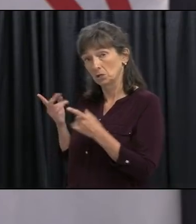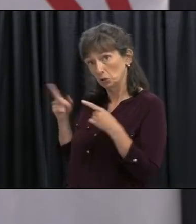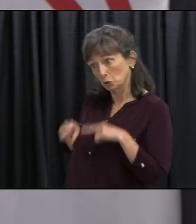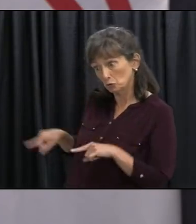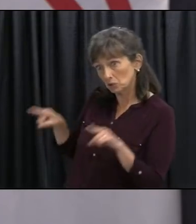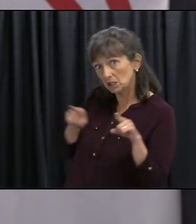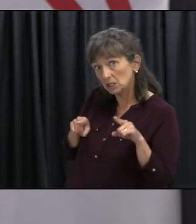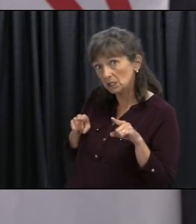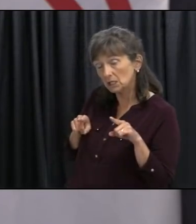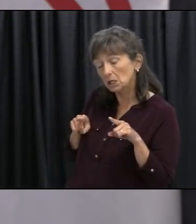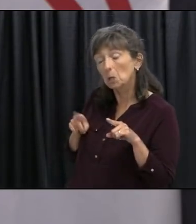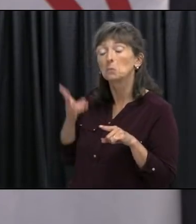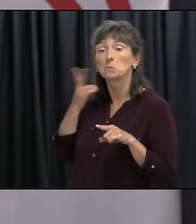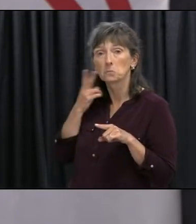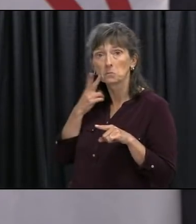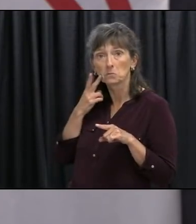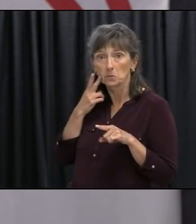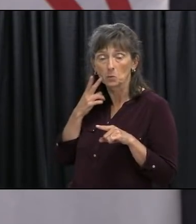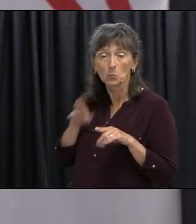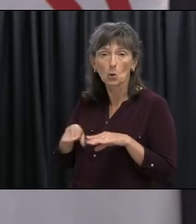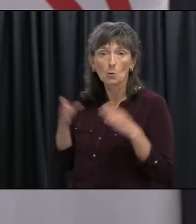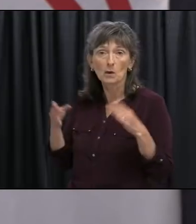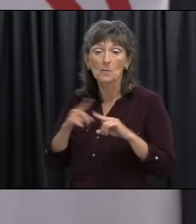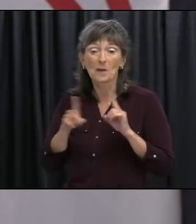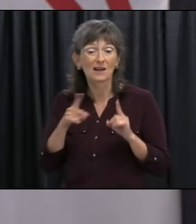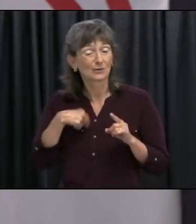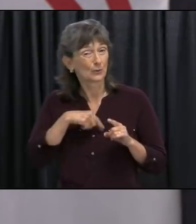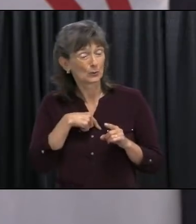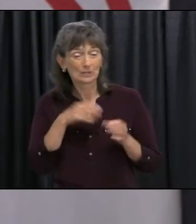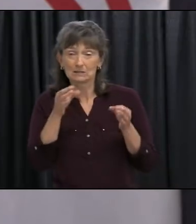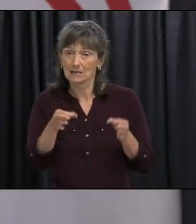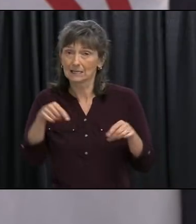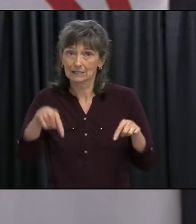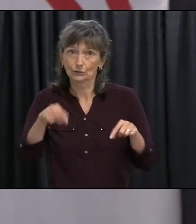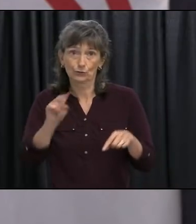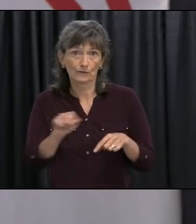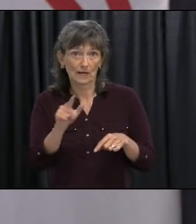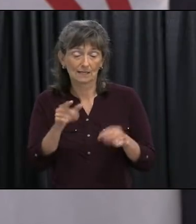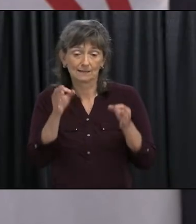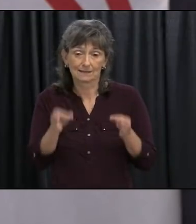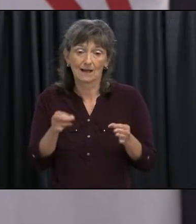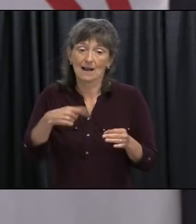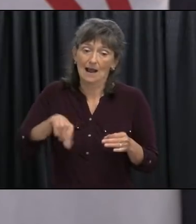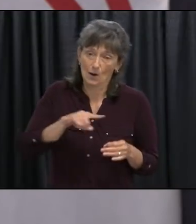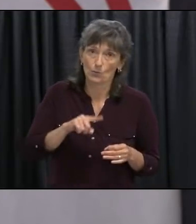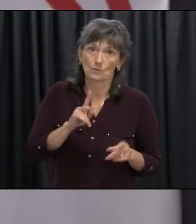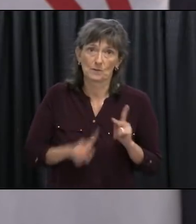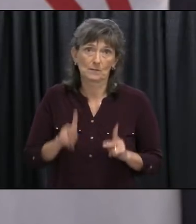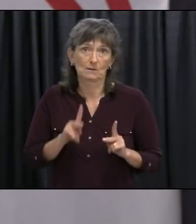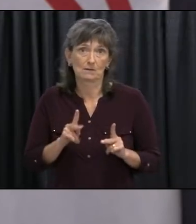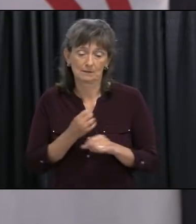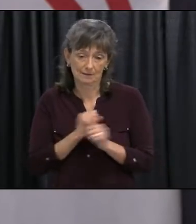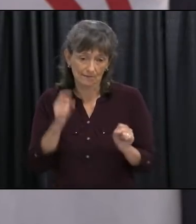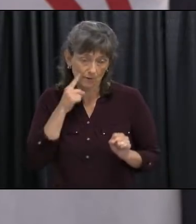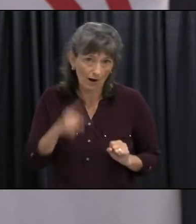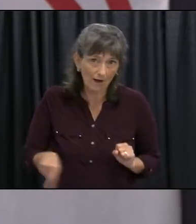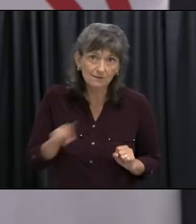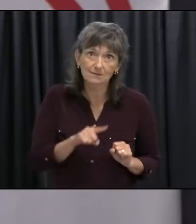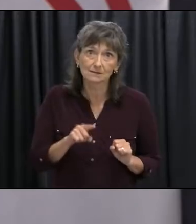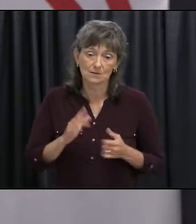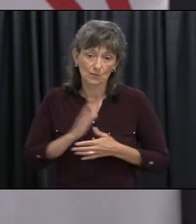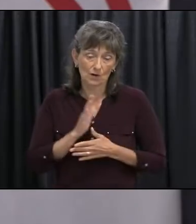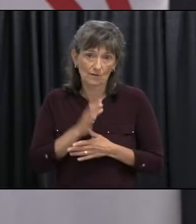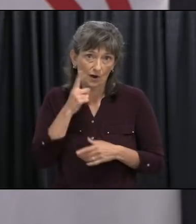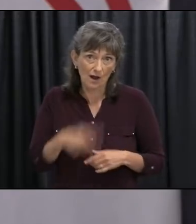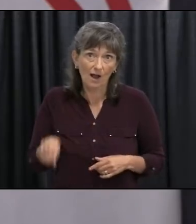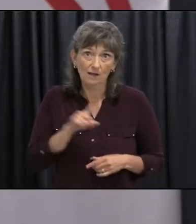option. But, for us, it will be our decision here in Newfoundland and Labrador based on the safety of our residents and what's a priority for us, and